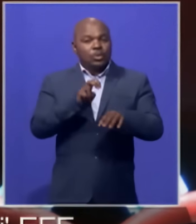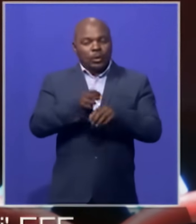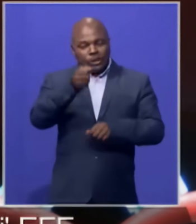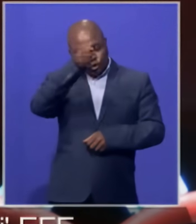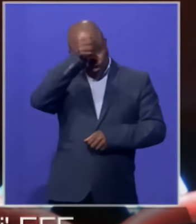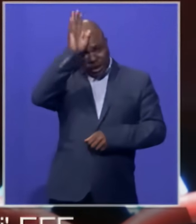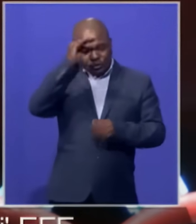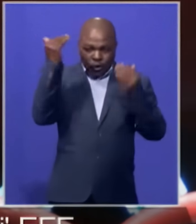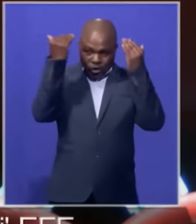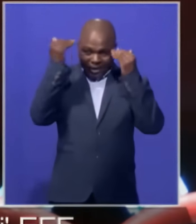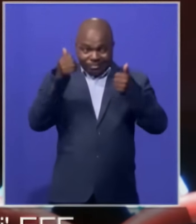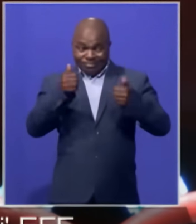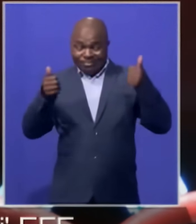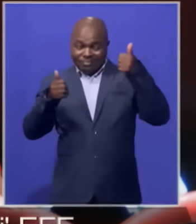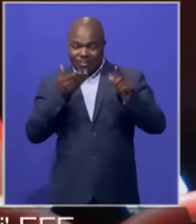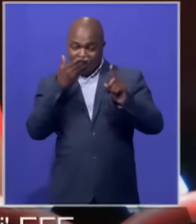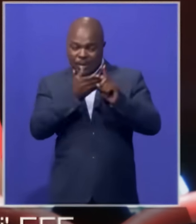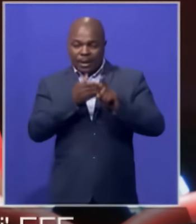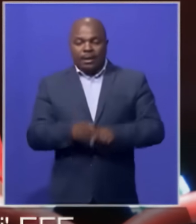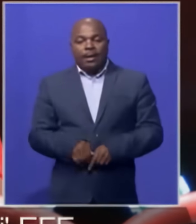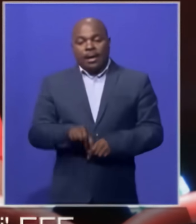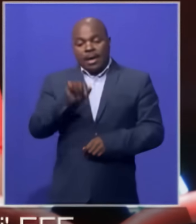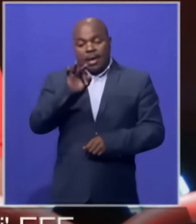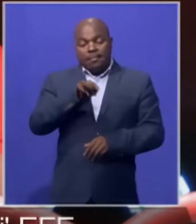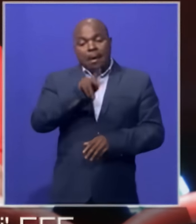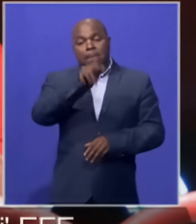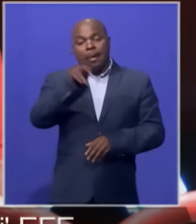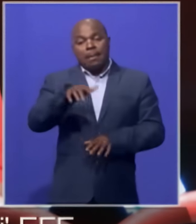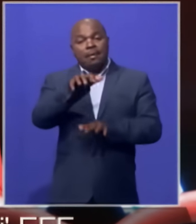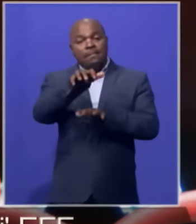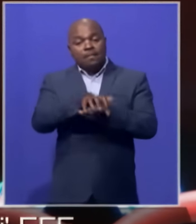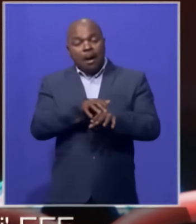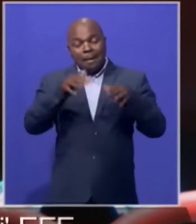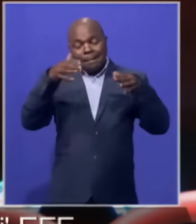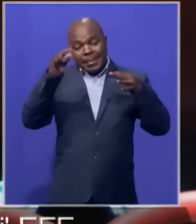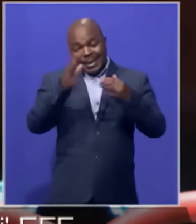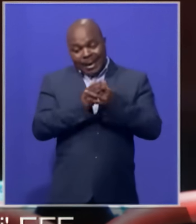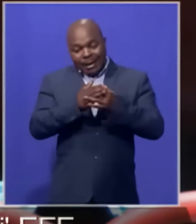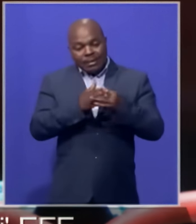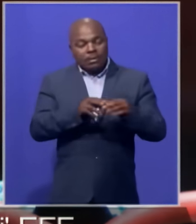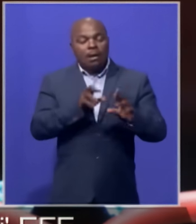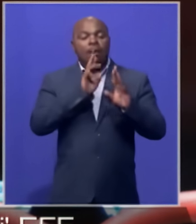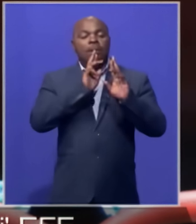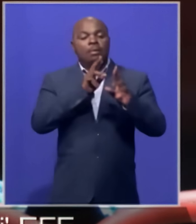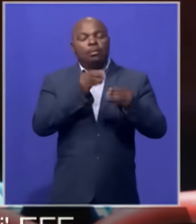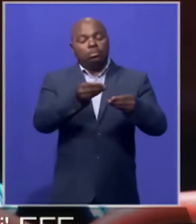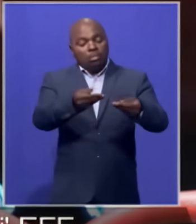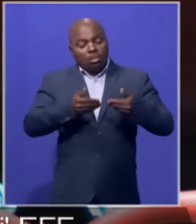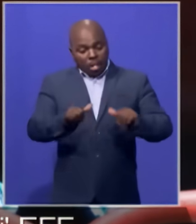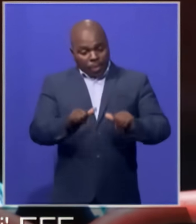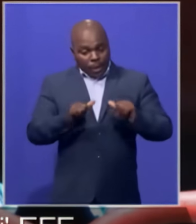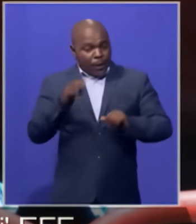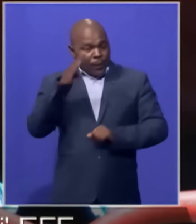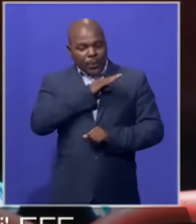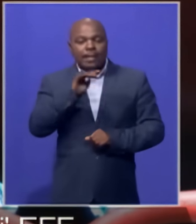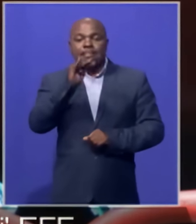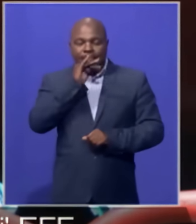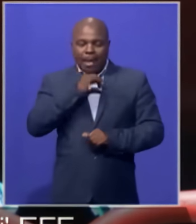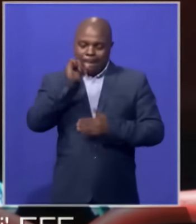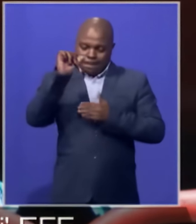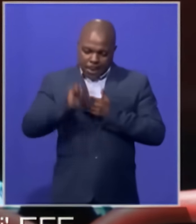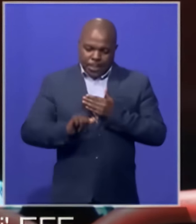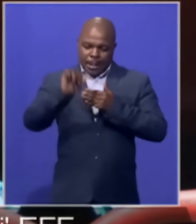Justice that for as long as Palapala is not released, every month we are going to come here to